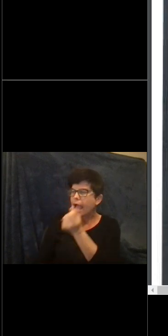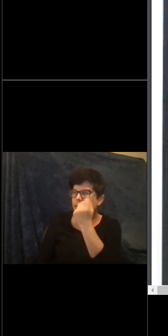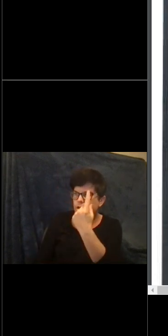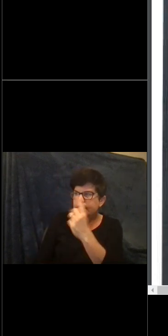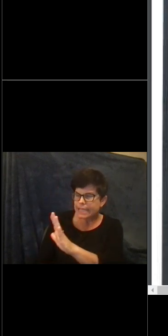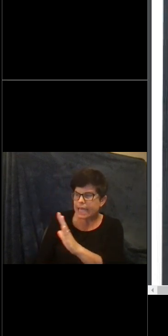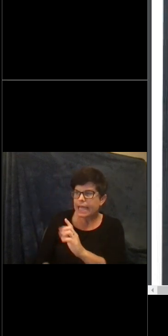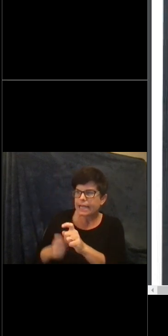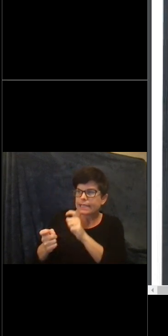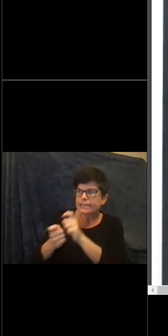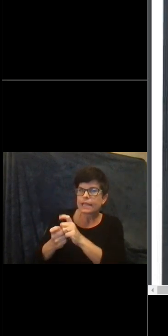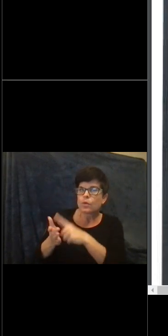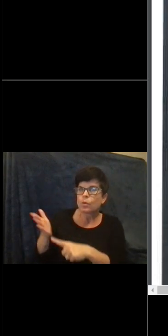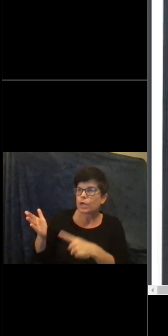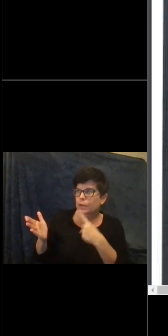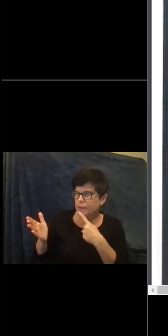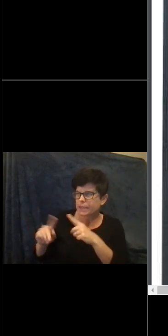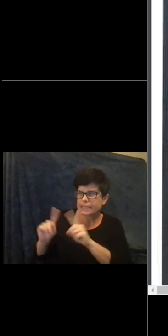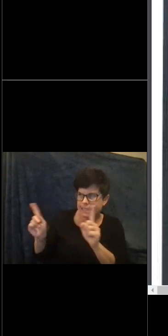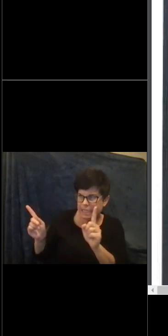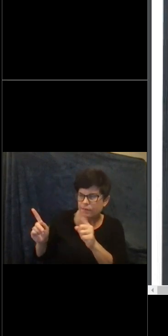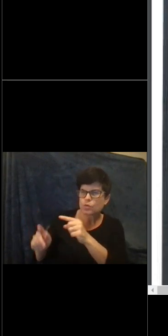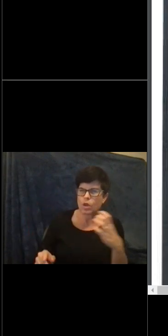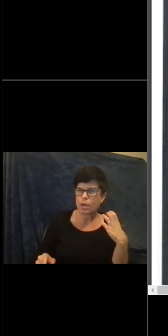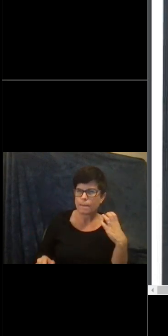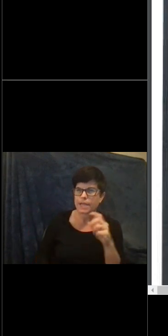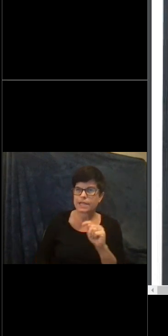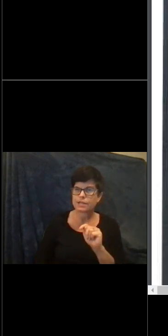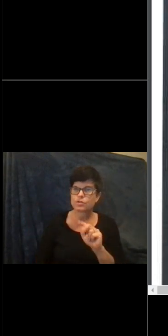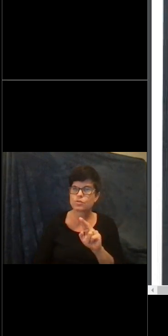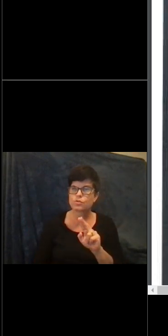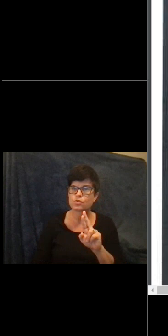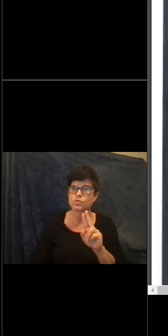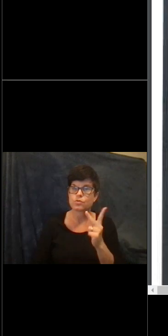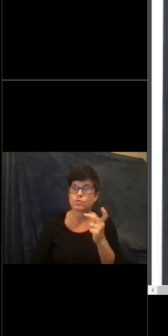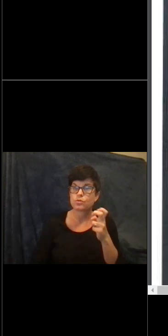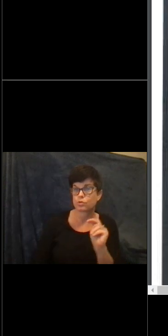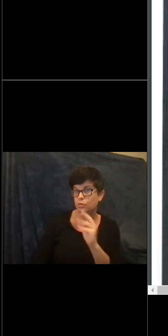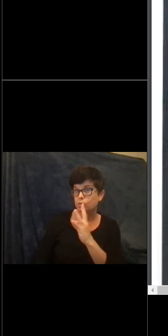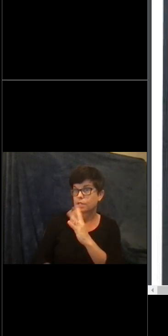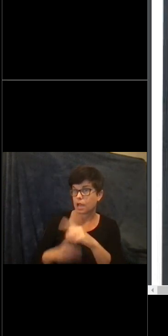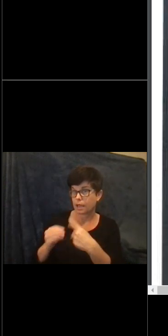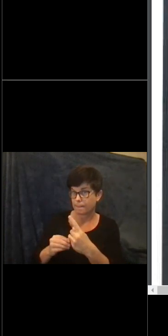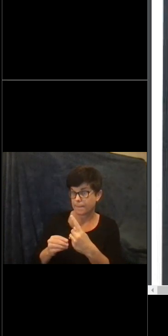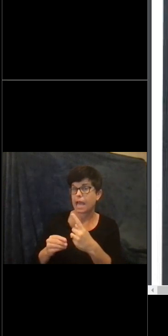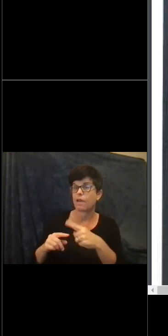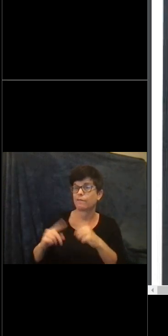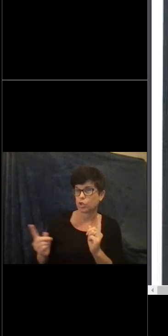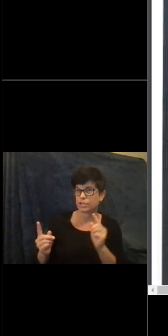you're saying, and I think that's the difference between what Commissioner Turkin had been speaking about versus the rest of the group.